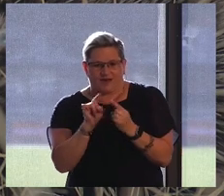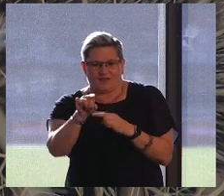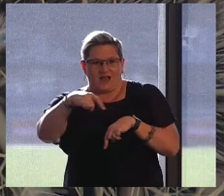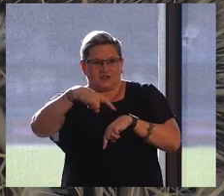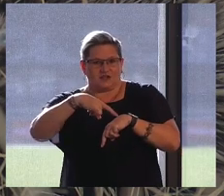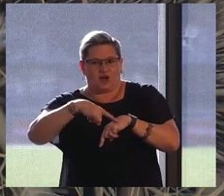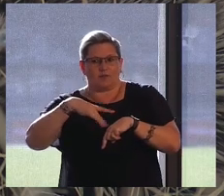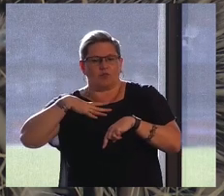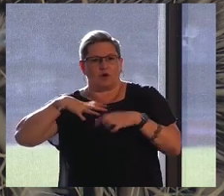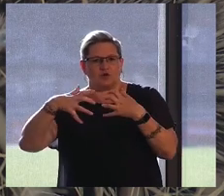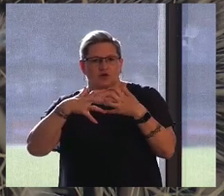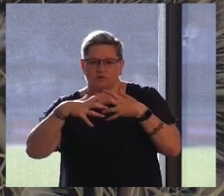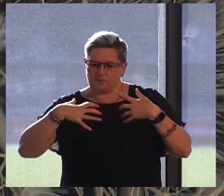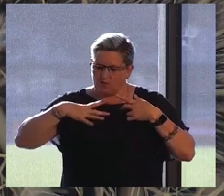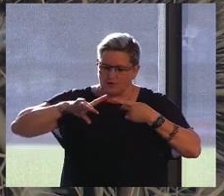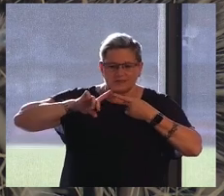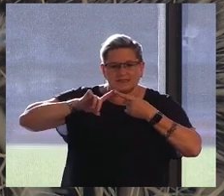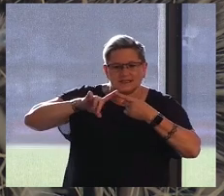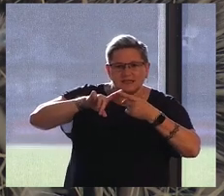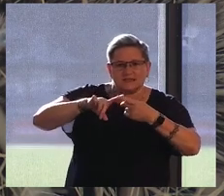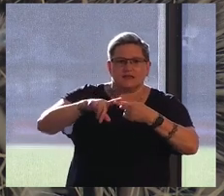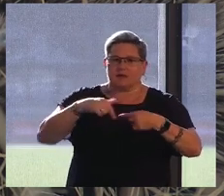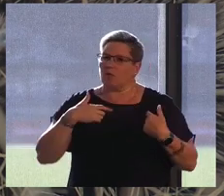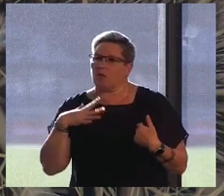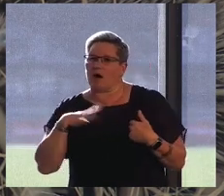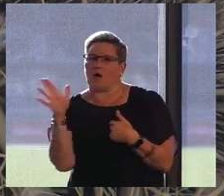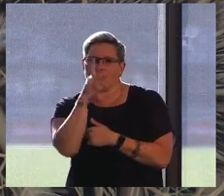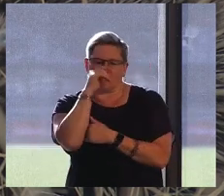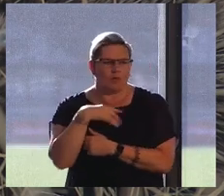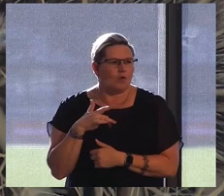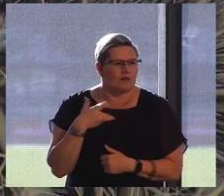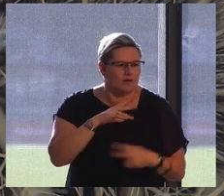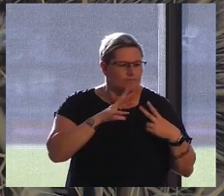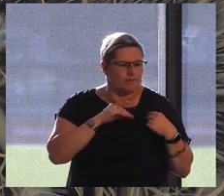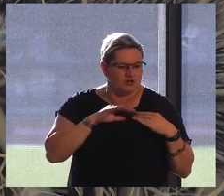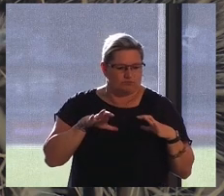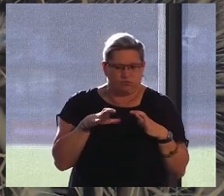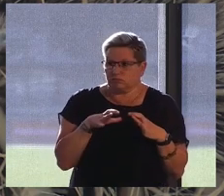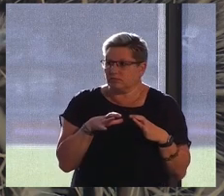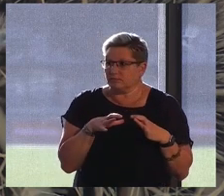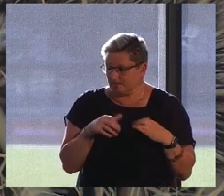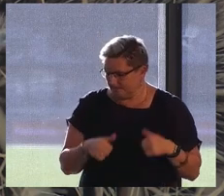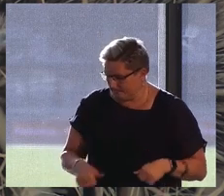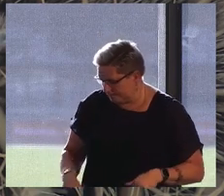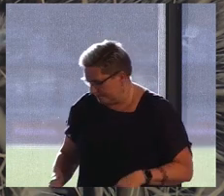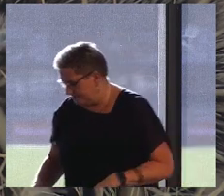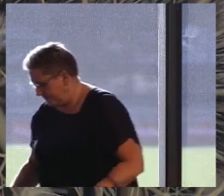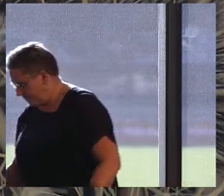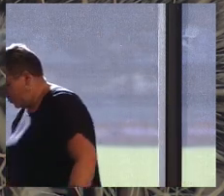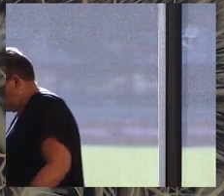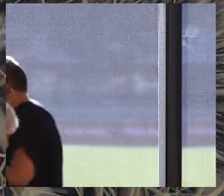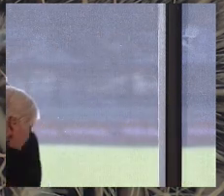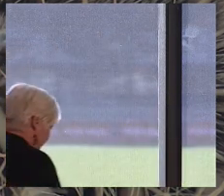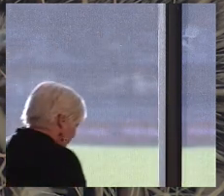more sustainable and building this movement of young people who were passionate about it. I co-founded an organisation, as Rachel mentioned,